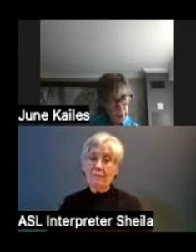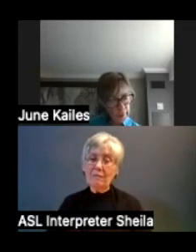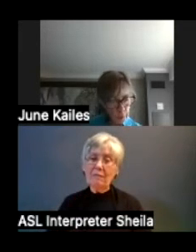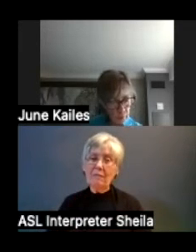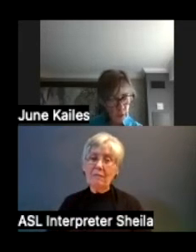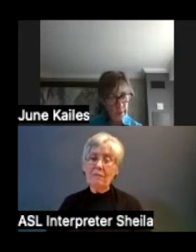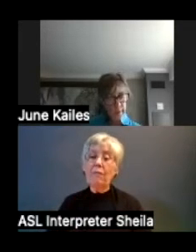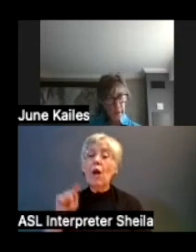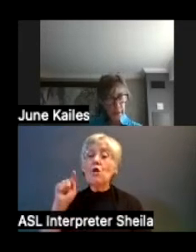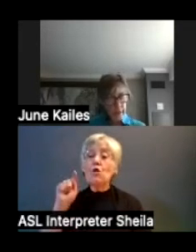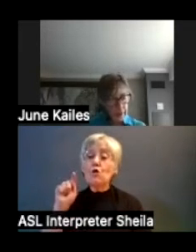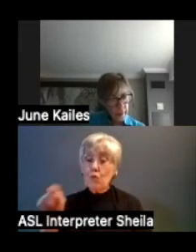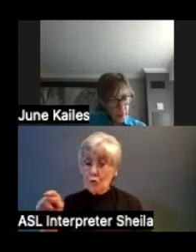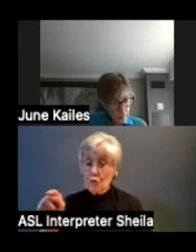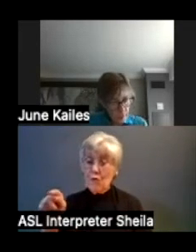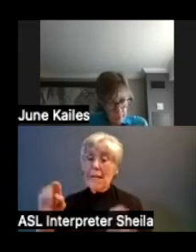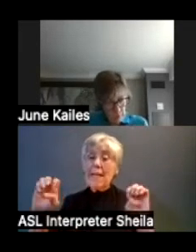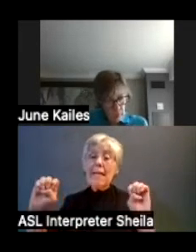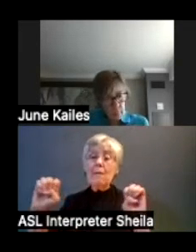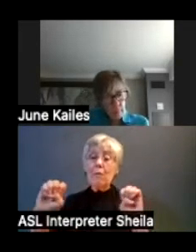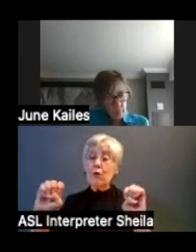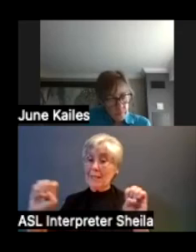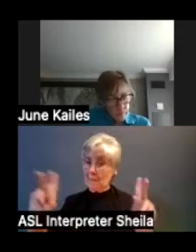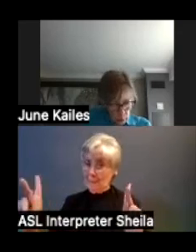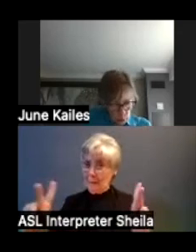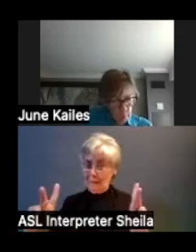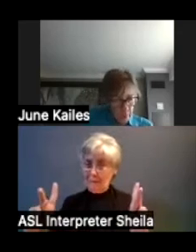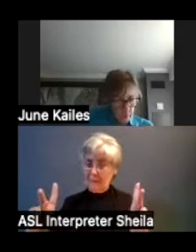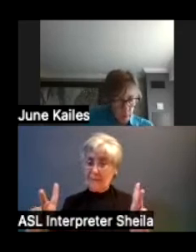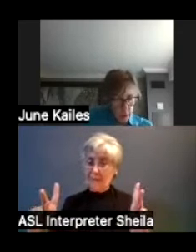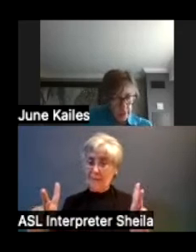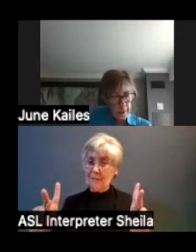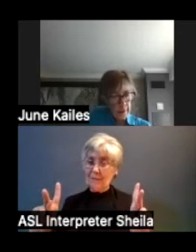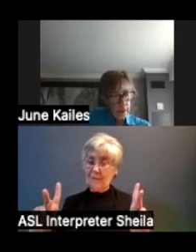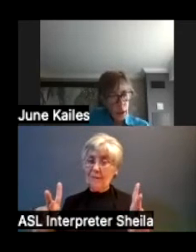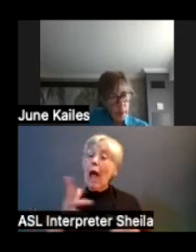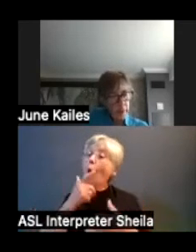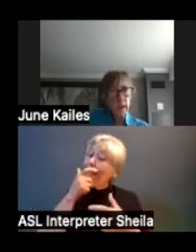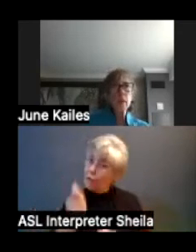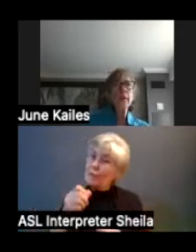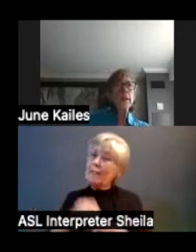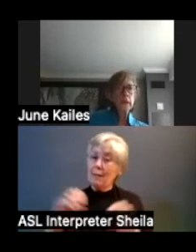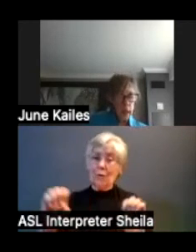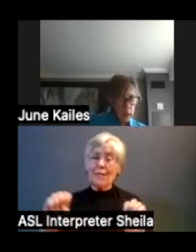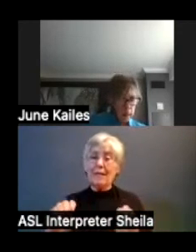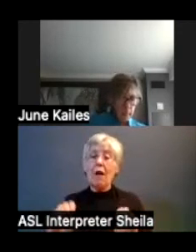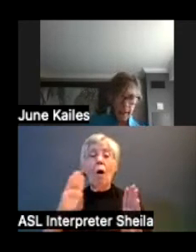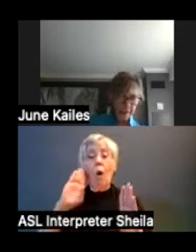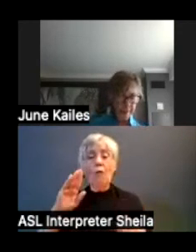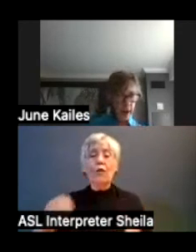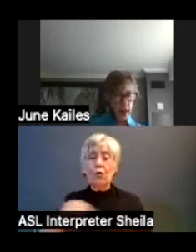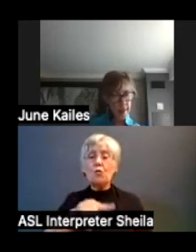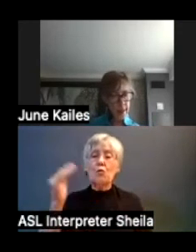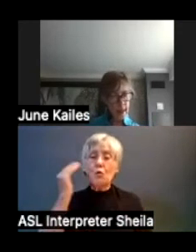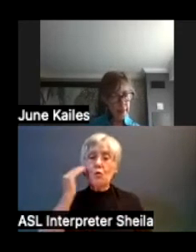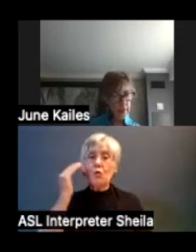So you as emergency people interested in emergencies hopefully know this, but we have